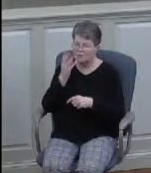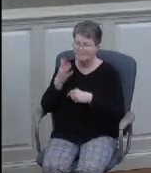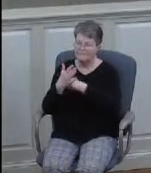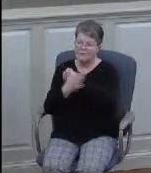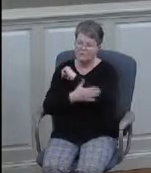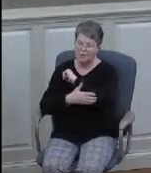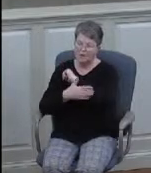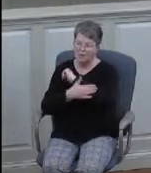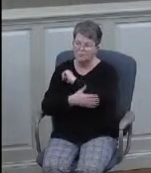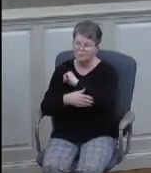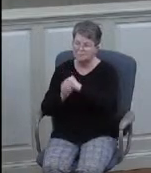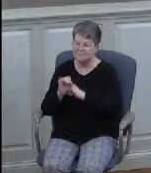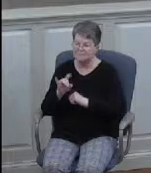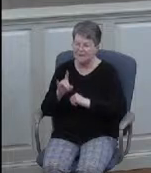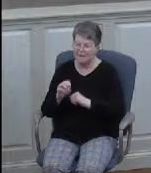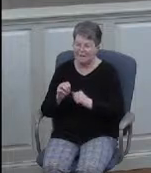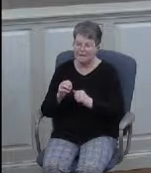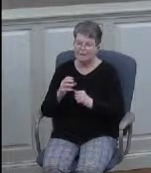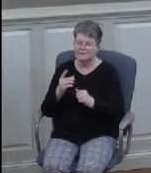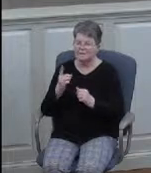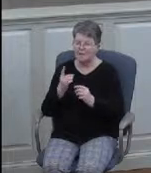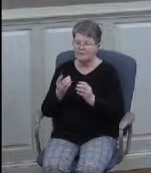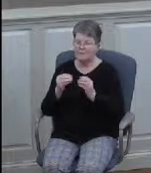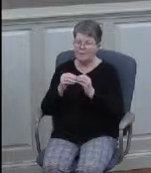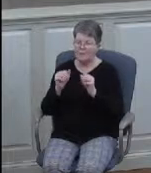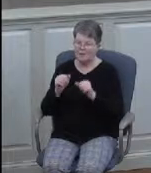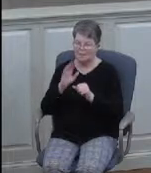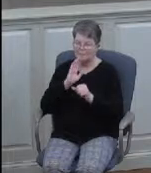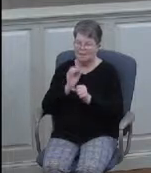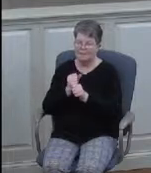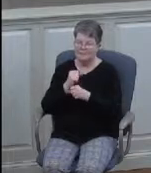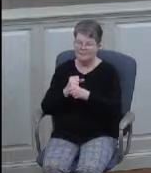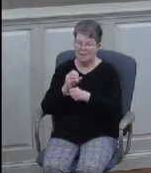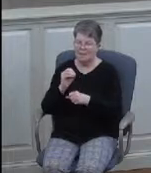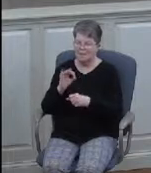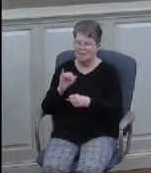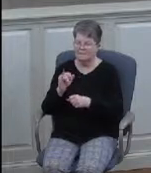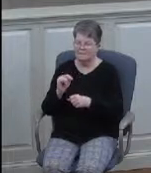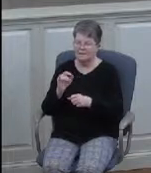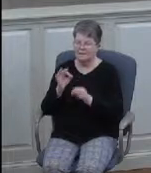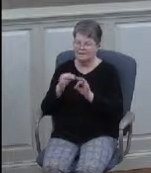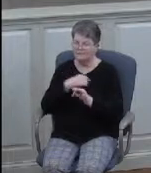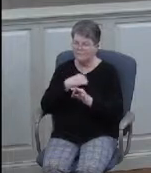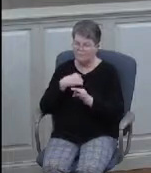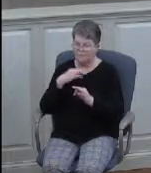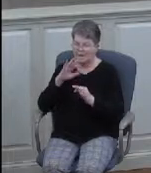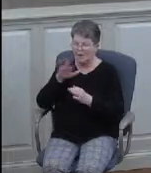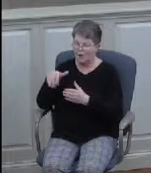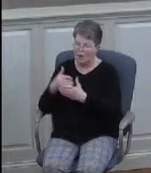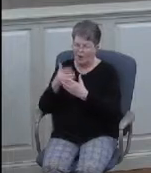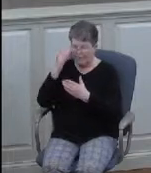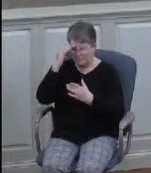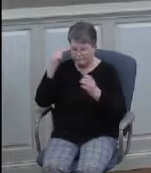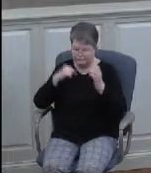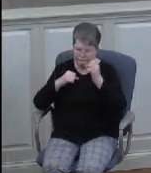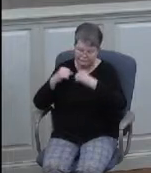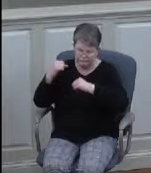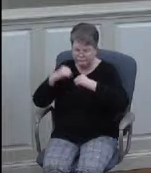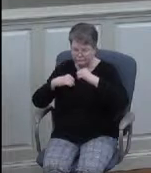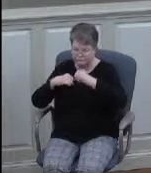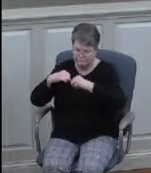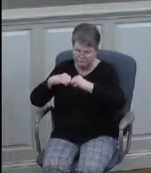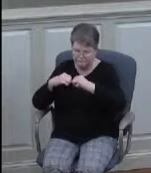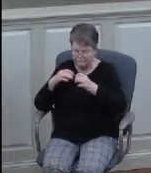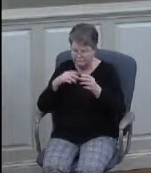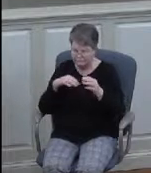countryside, and something more could be made of it if we got our heads together on that. And the other thing